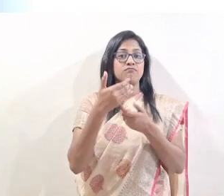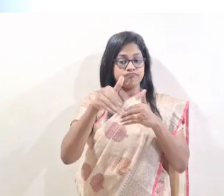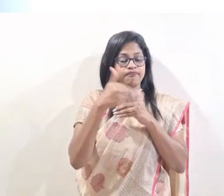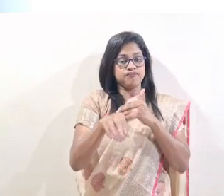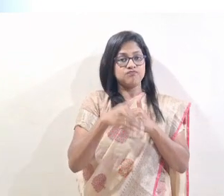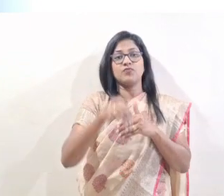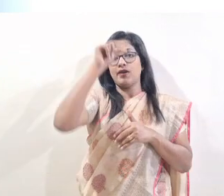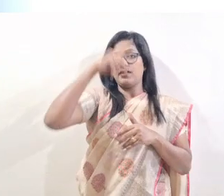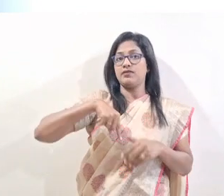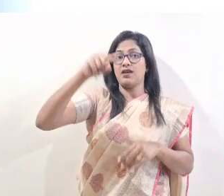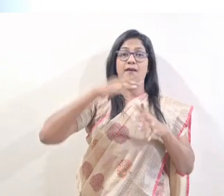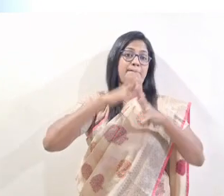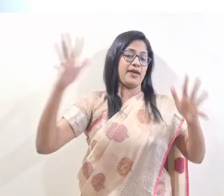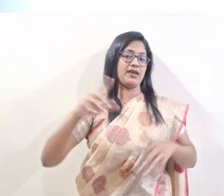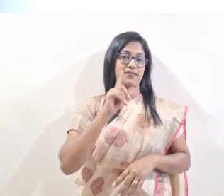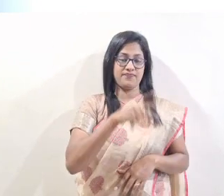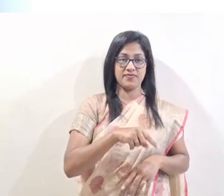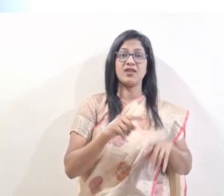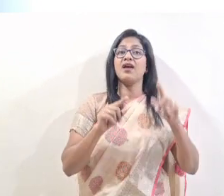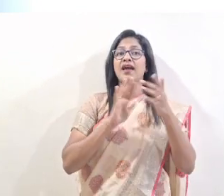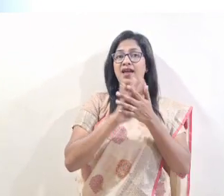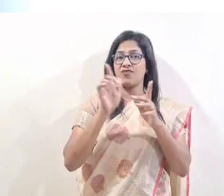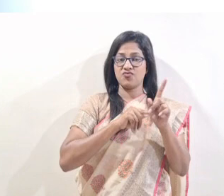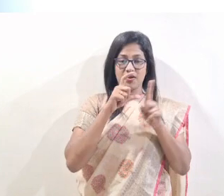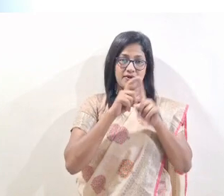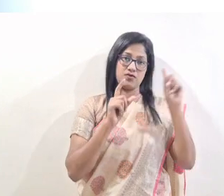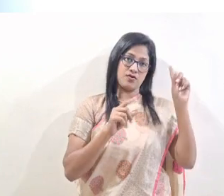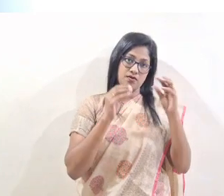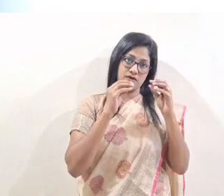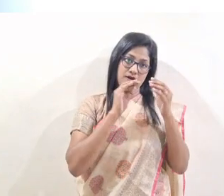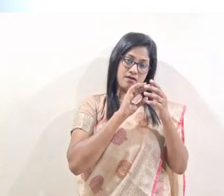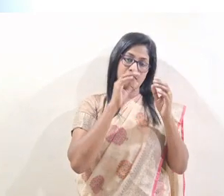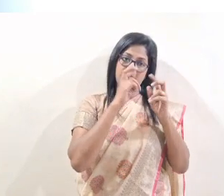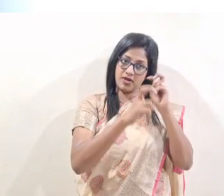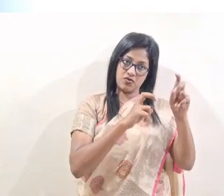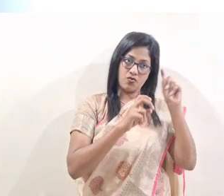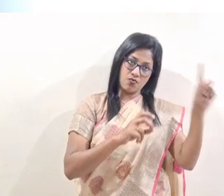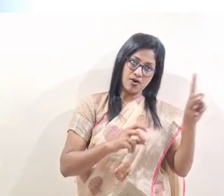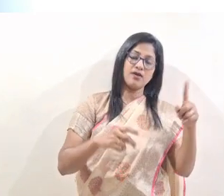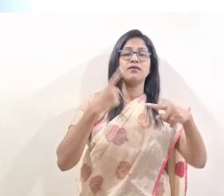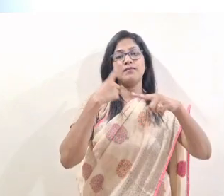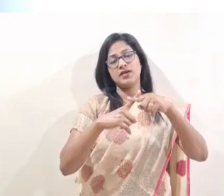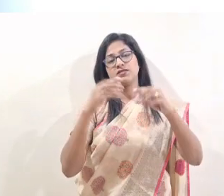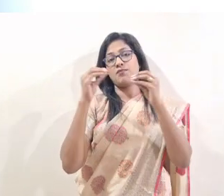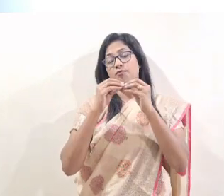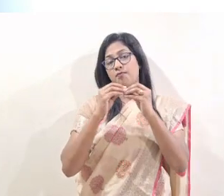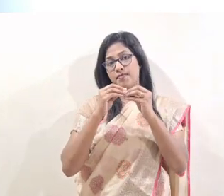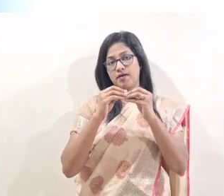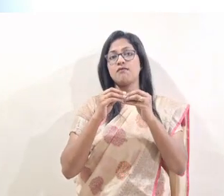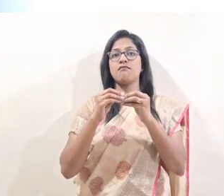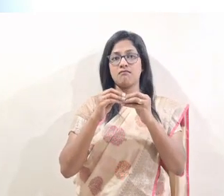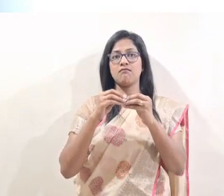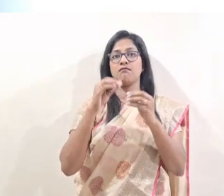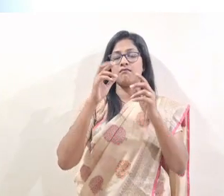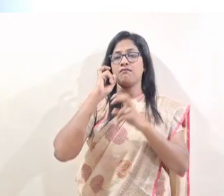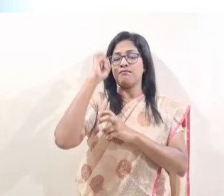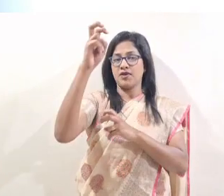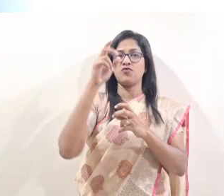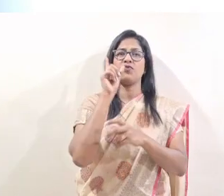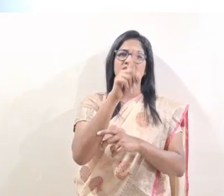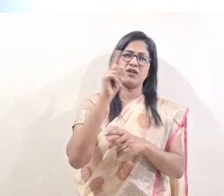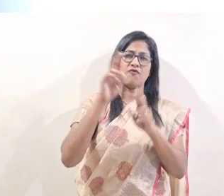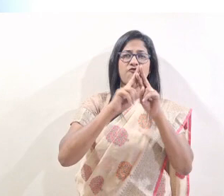projects which are in operation. One is Hyderabad Metro, the other one is Mumbai Metro, the whole line, 11.5 kilometers.